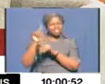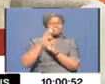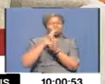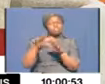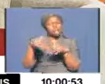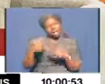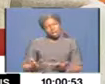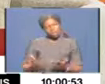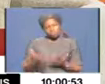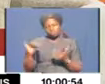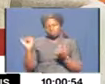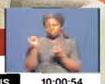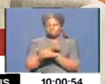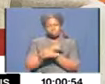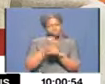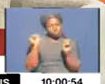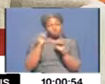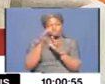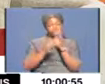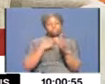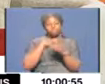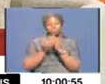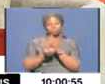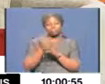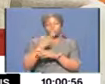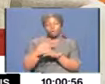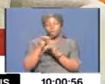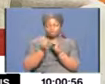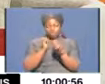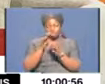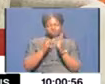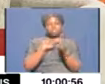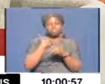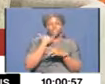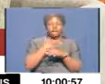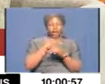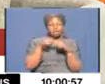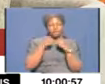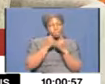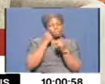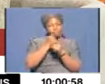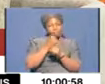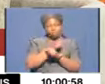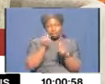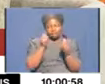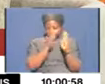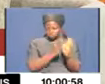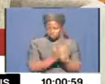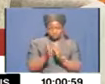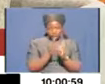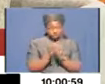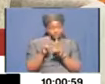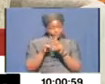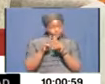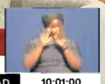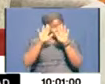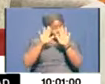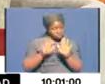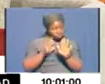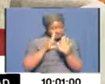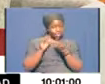if we want to grow our sport, if we want our teams to perform well, preparation is key. And the